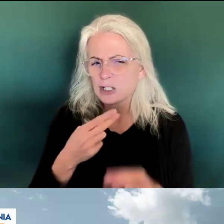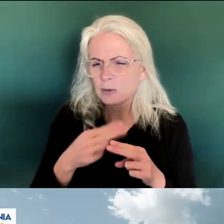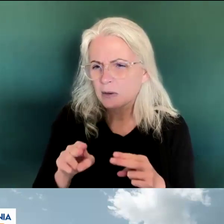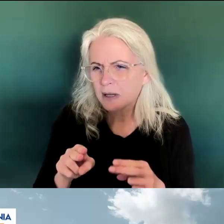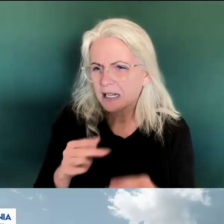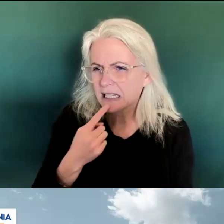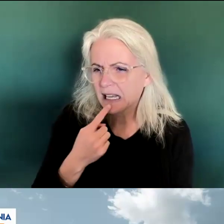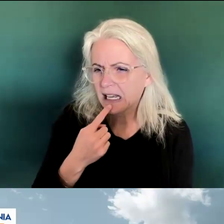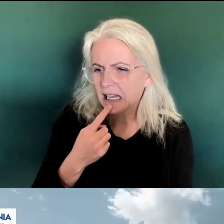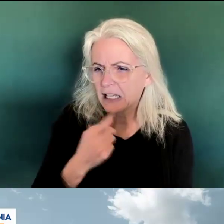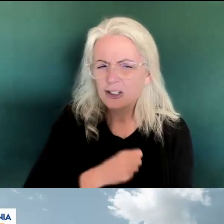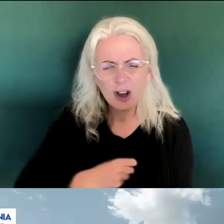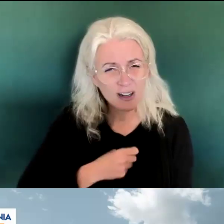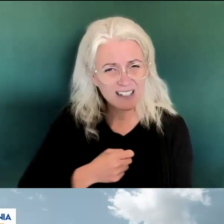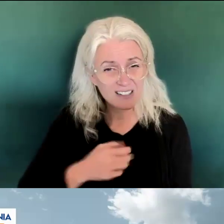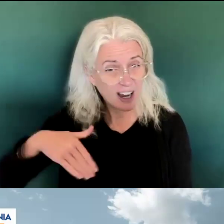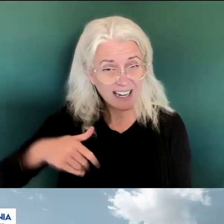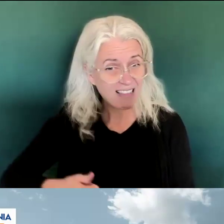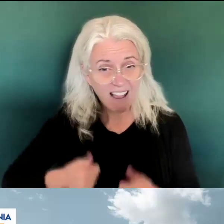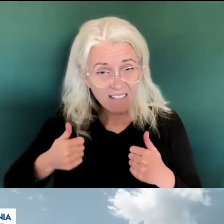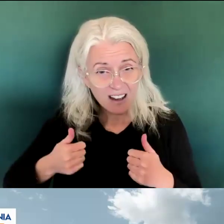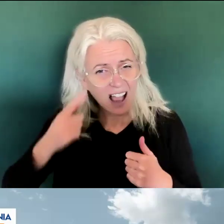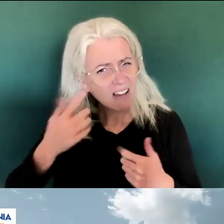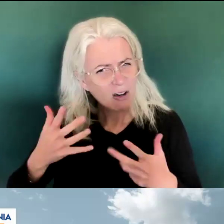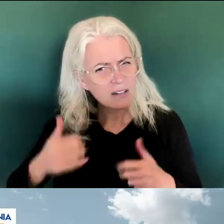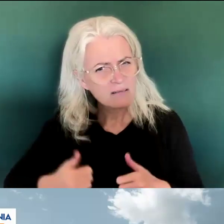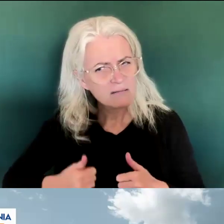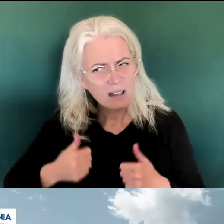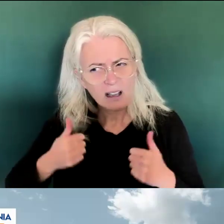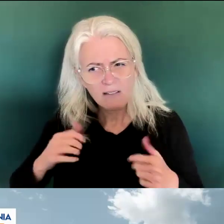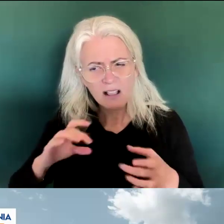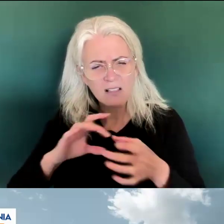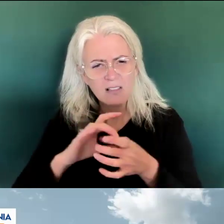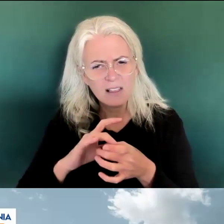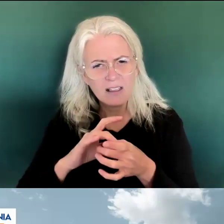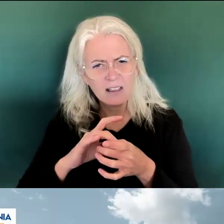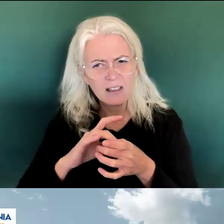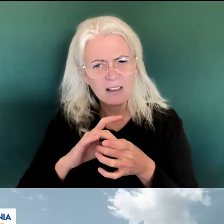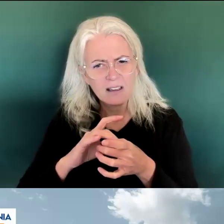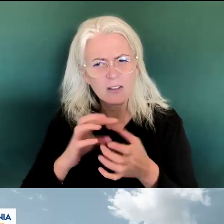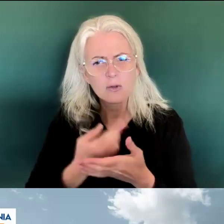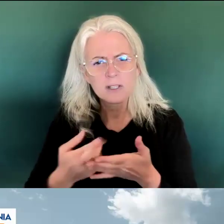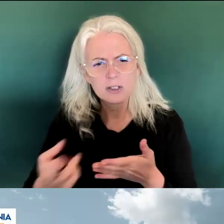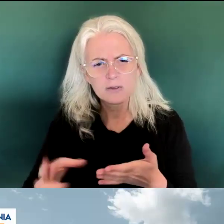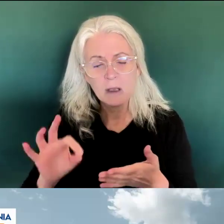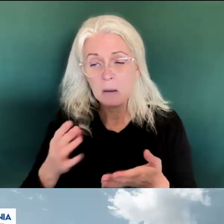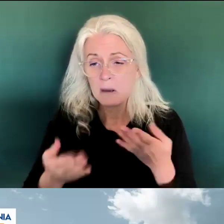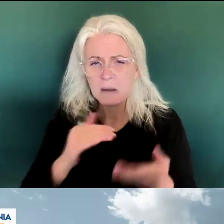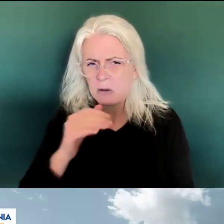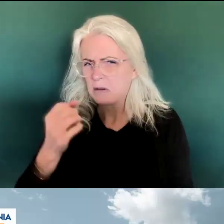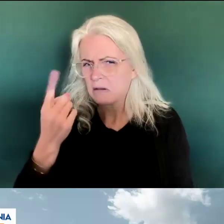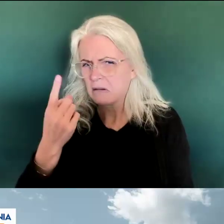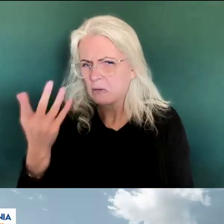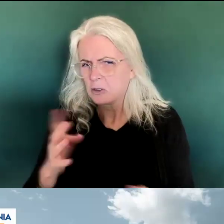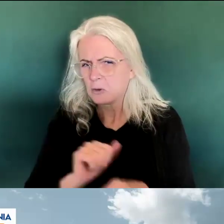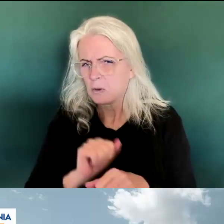one. Sorry, isn't it live already? And you linked the current D resource finder. Maybe I don't understand what exactly